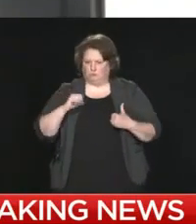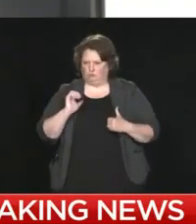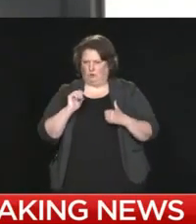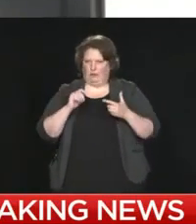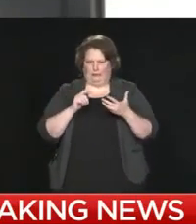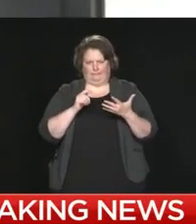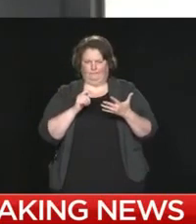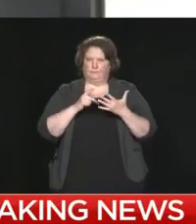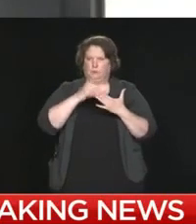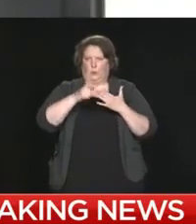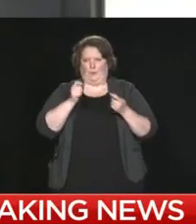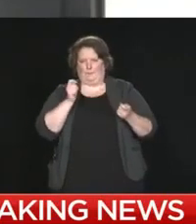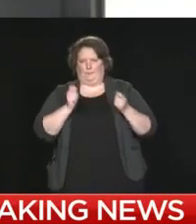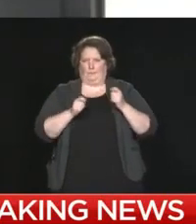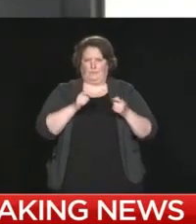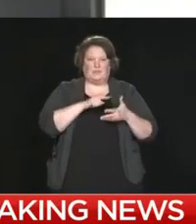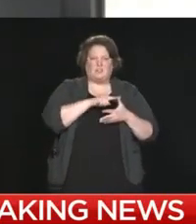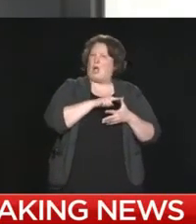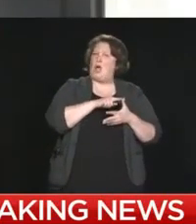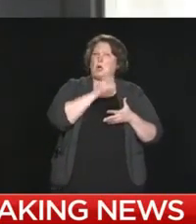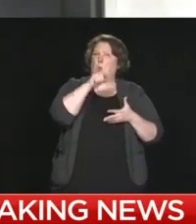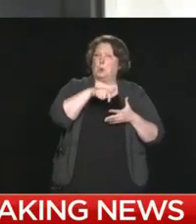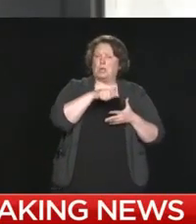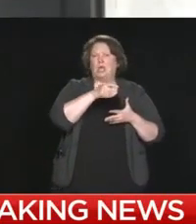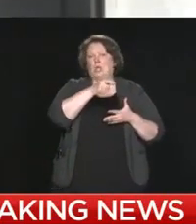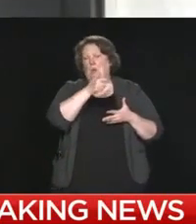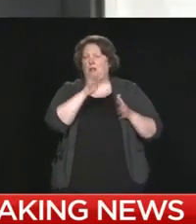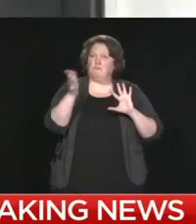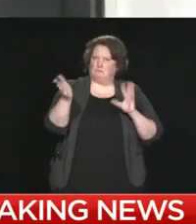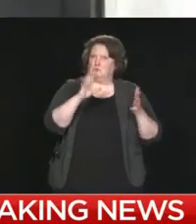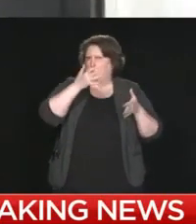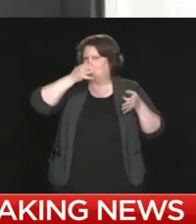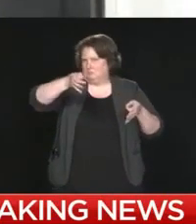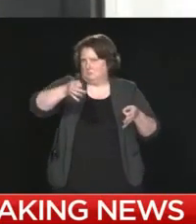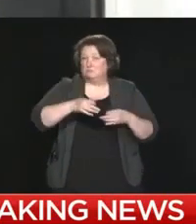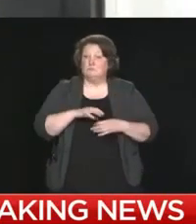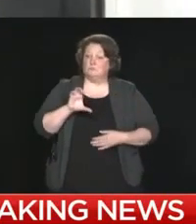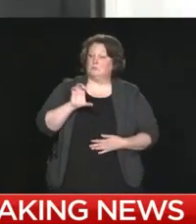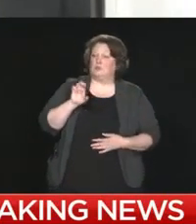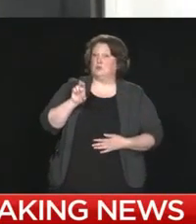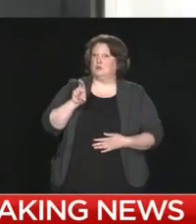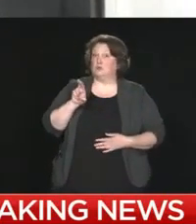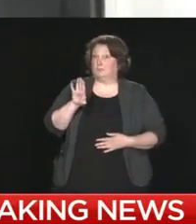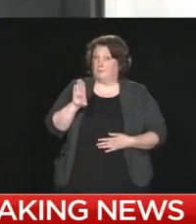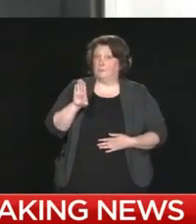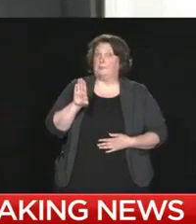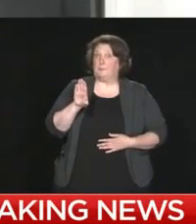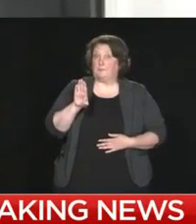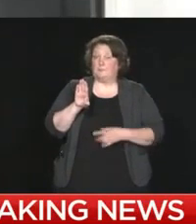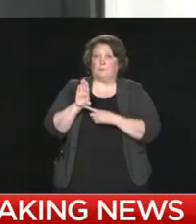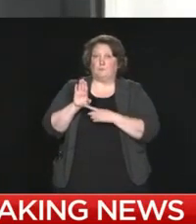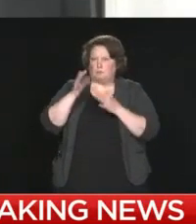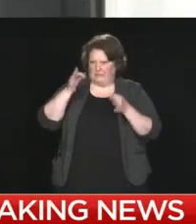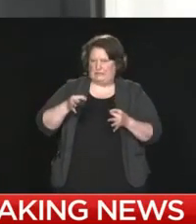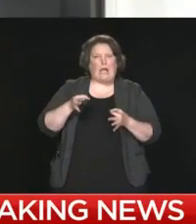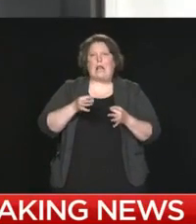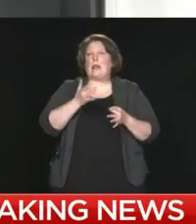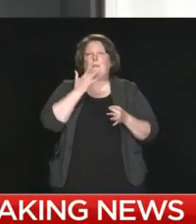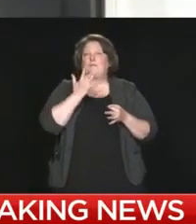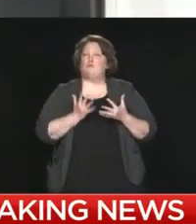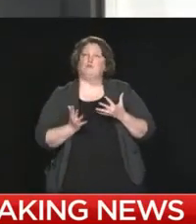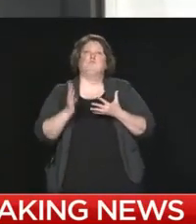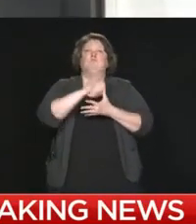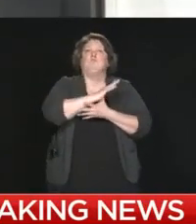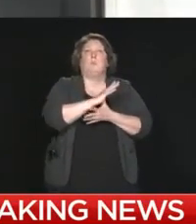Now, with regards to the CERB, we took the decision from the beginning to send money to